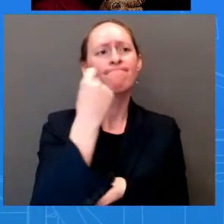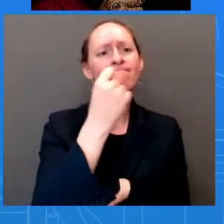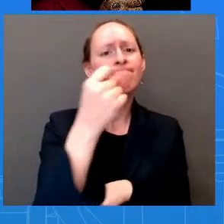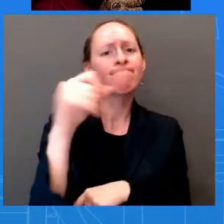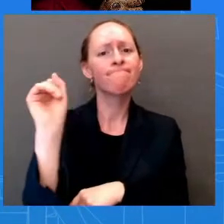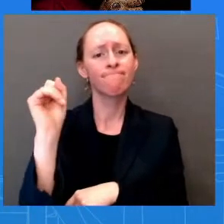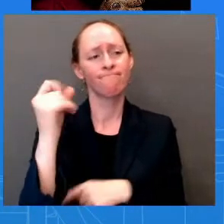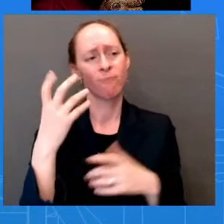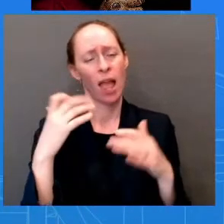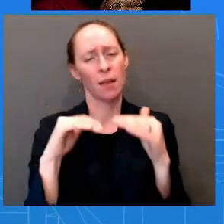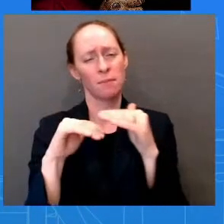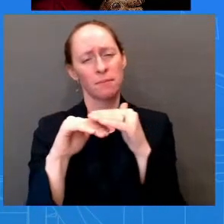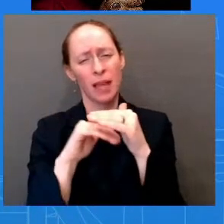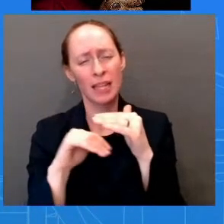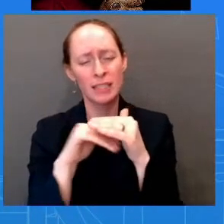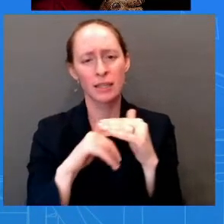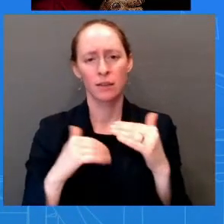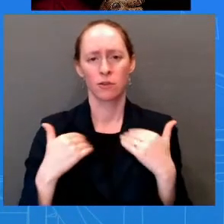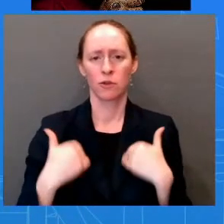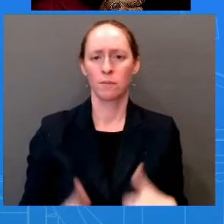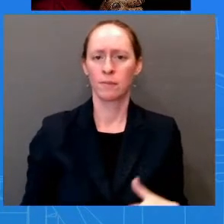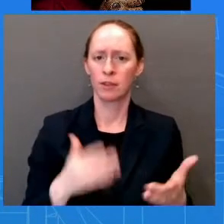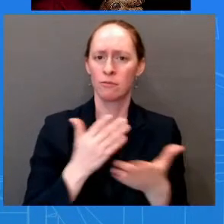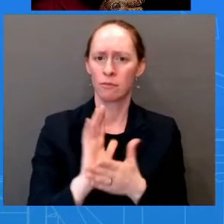concerned about recent reports from